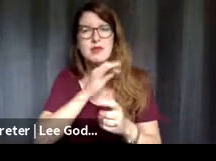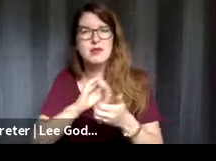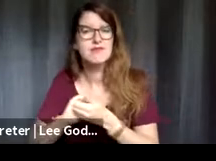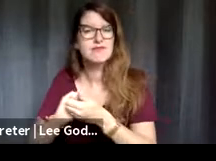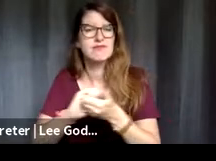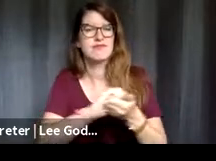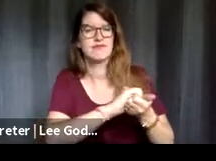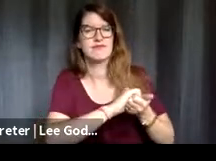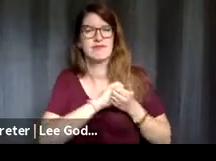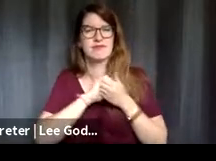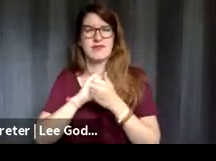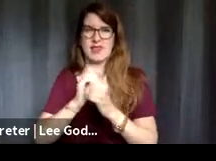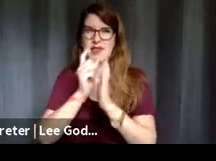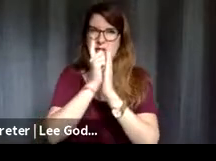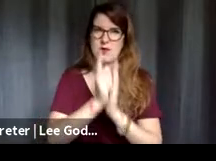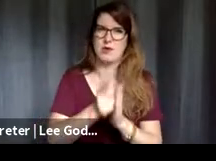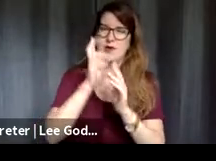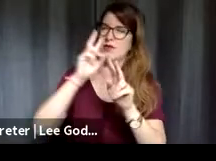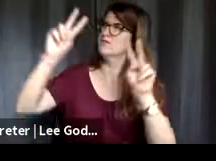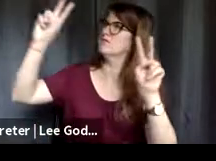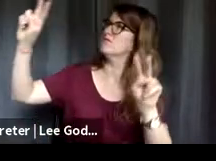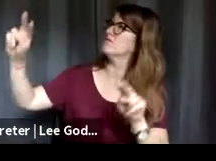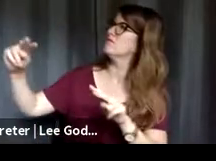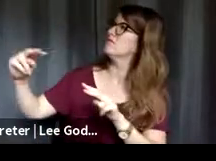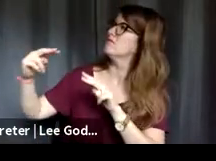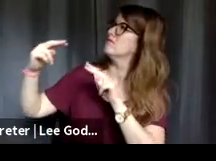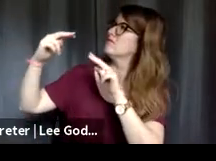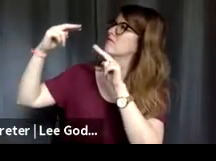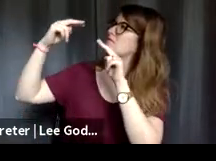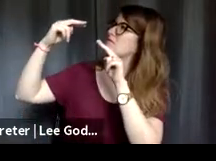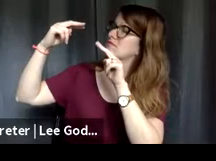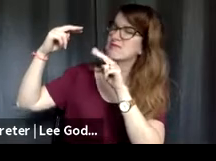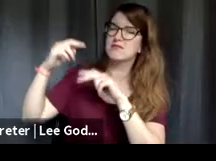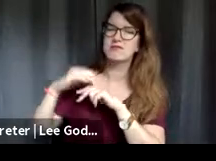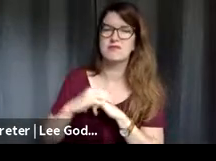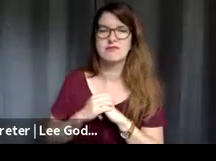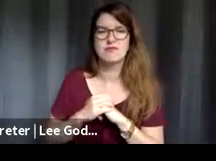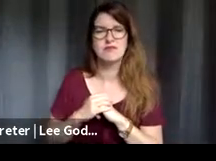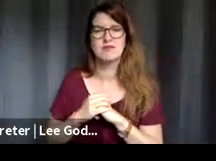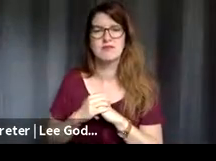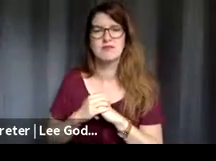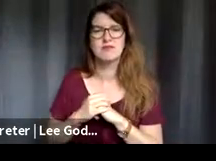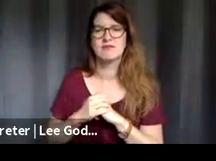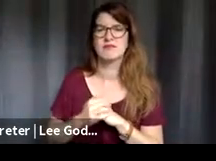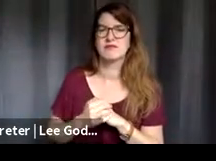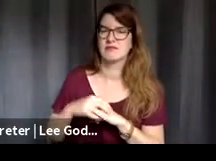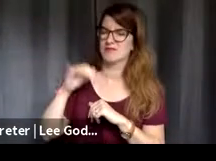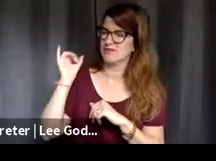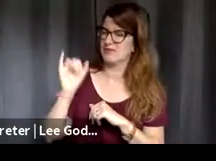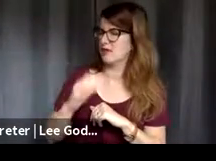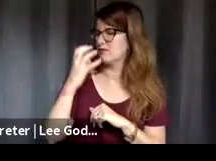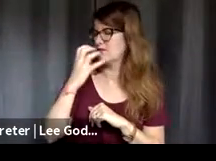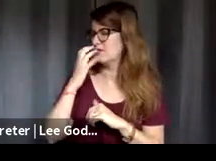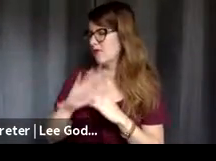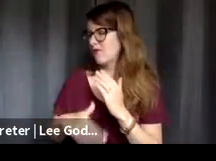mirror. Lead me back to the moment I saw your face. And it was